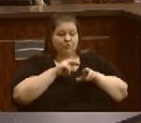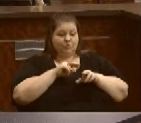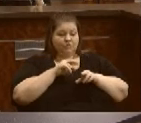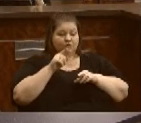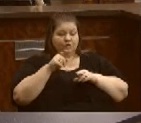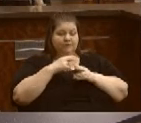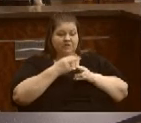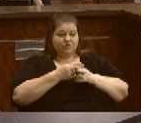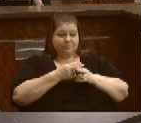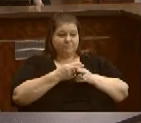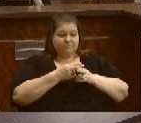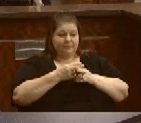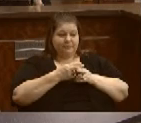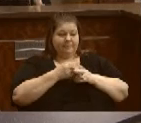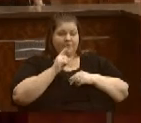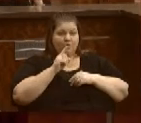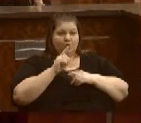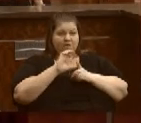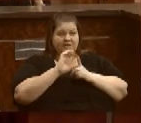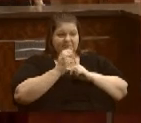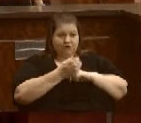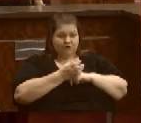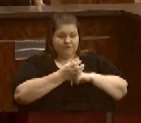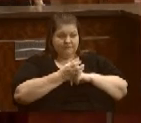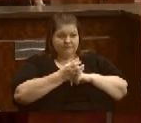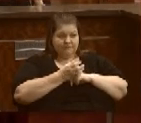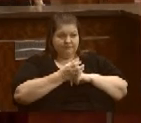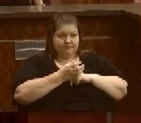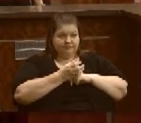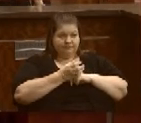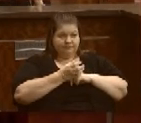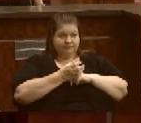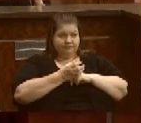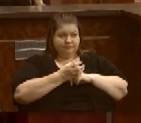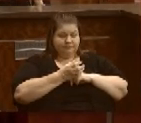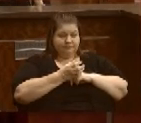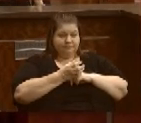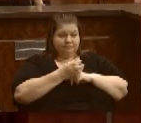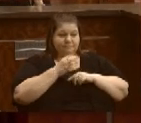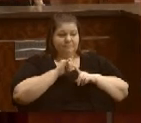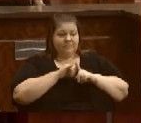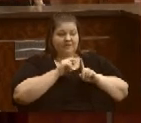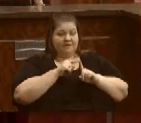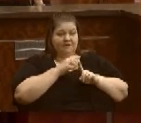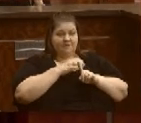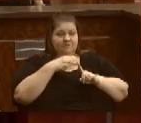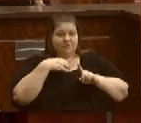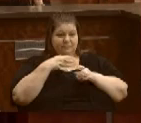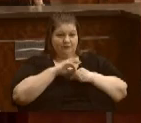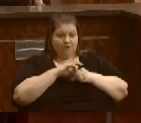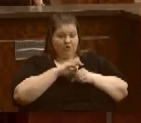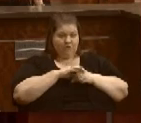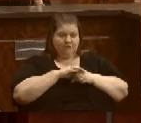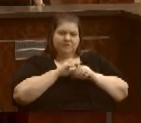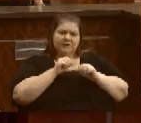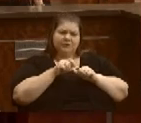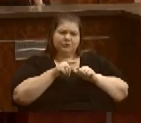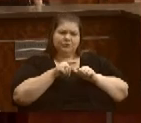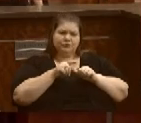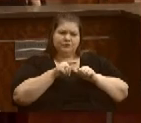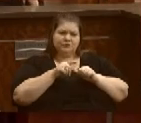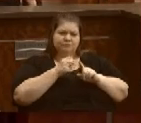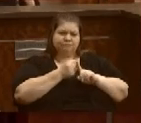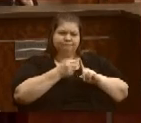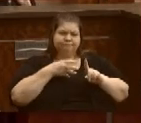you mentioned just one condition that the commission voted on. Could you just